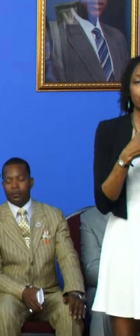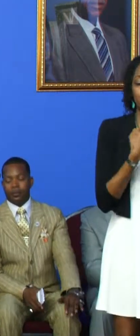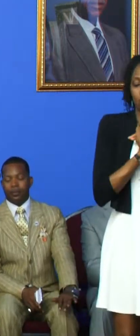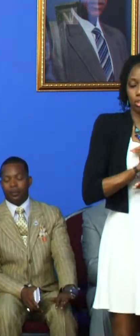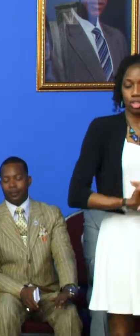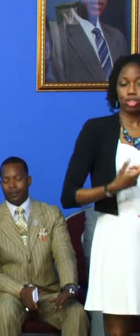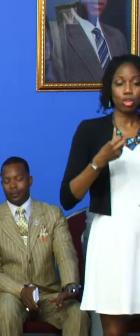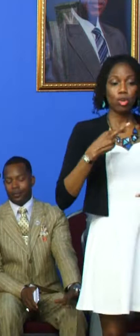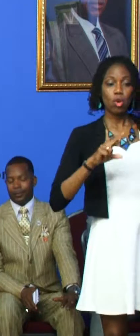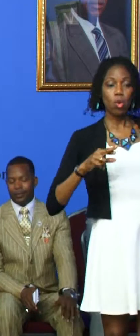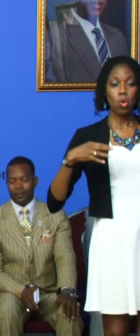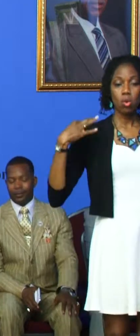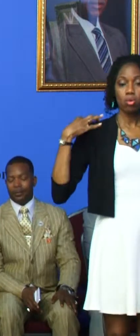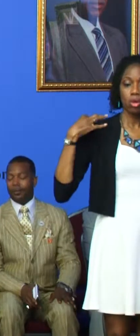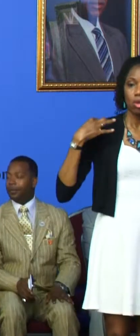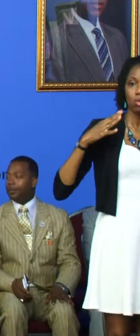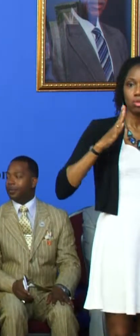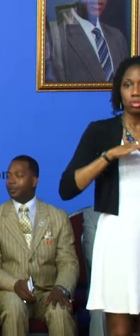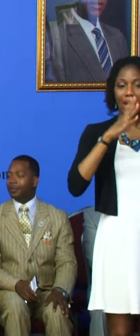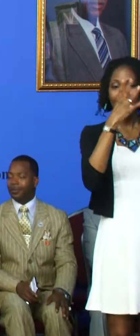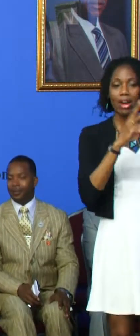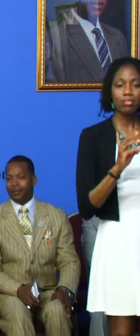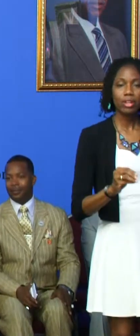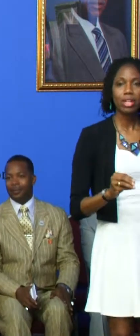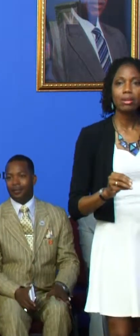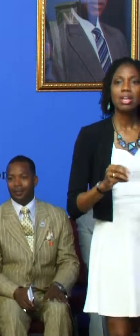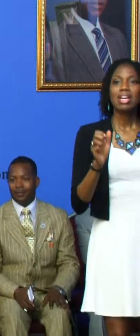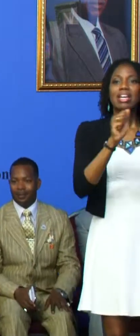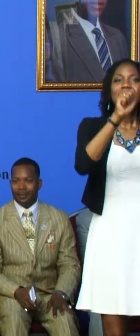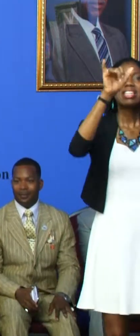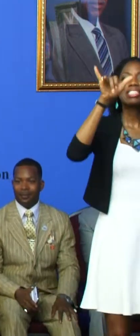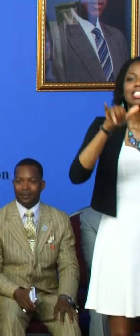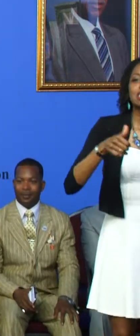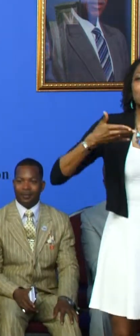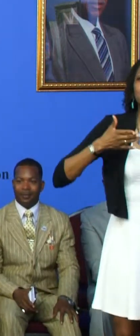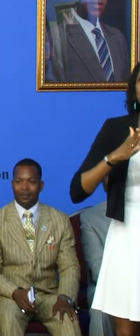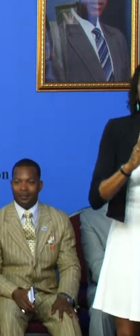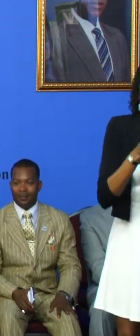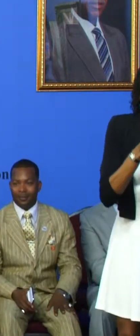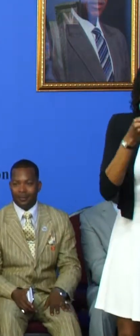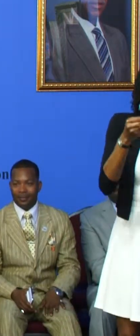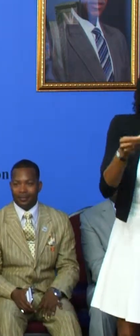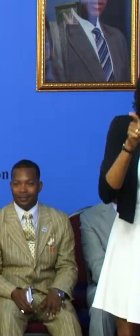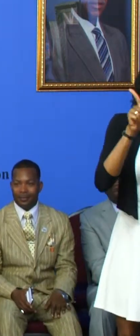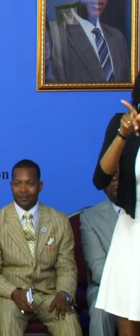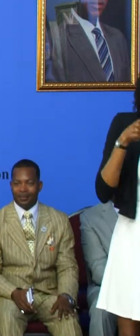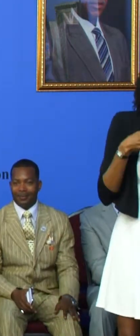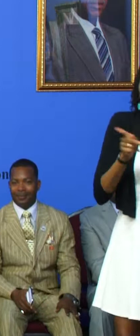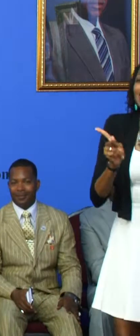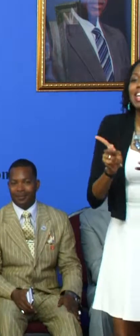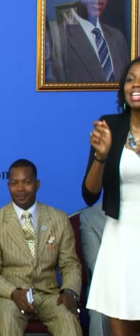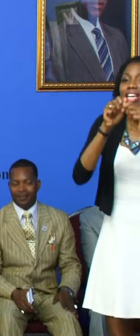dashiki, the system let you buy it and you paid the system to buy it.